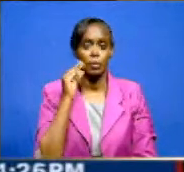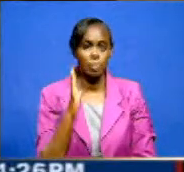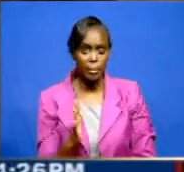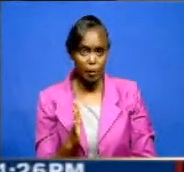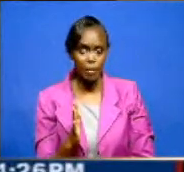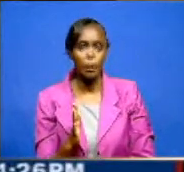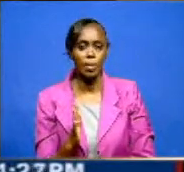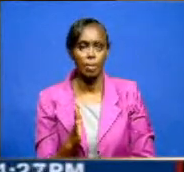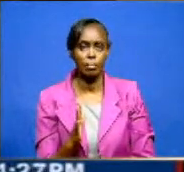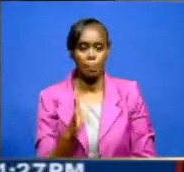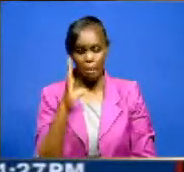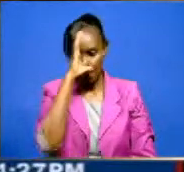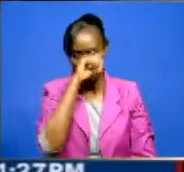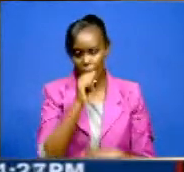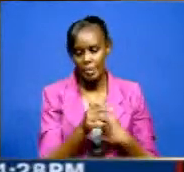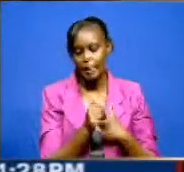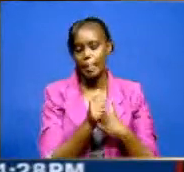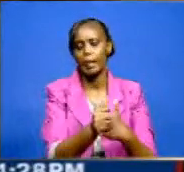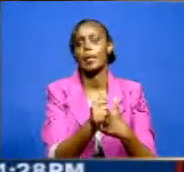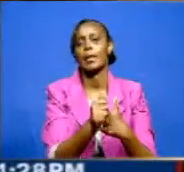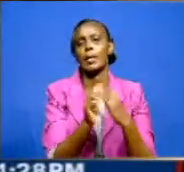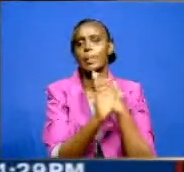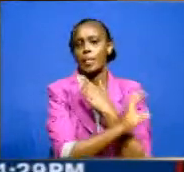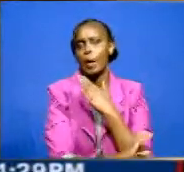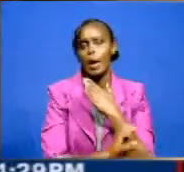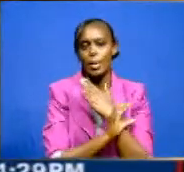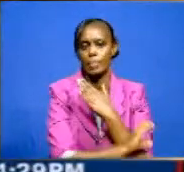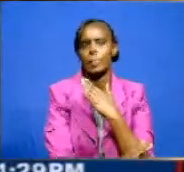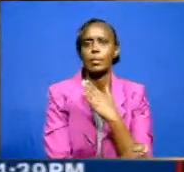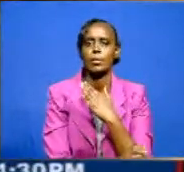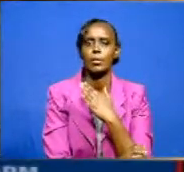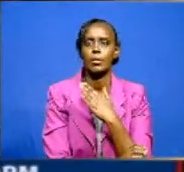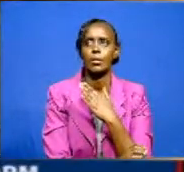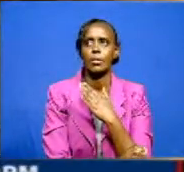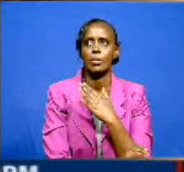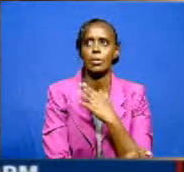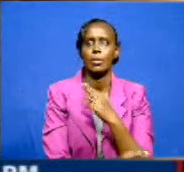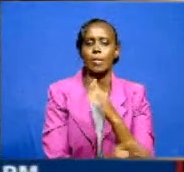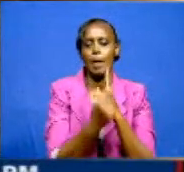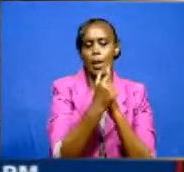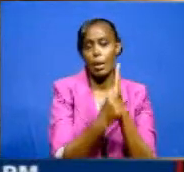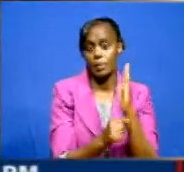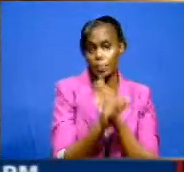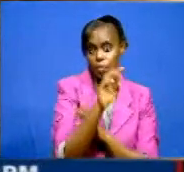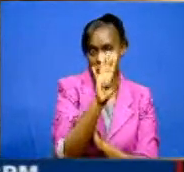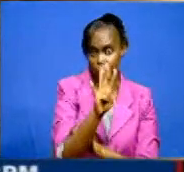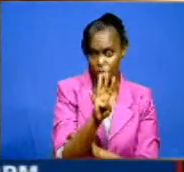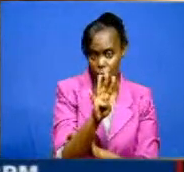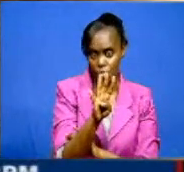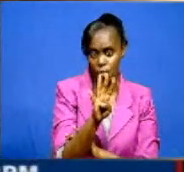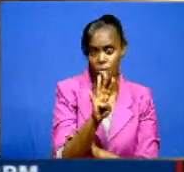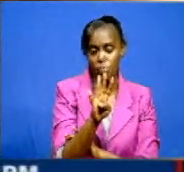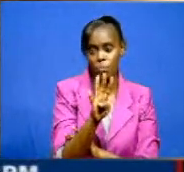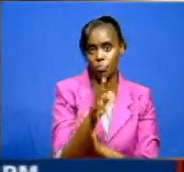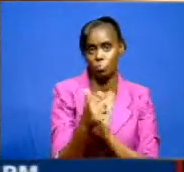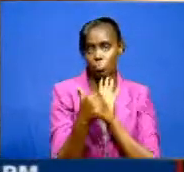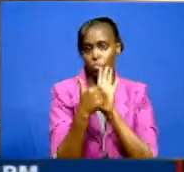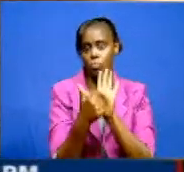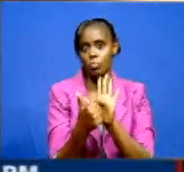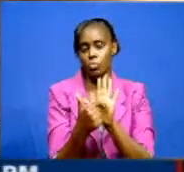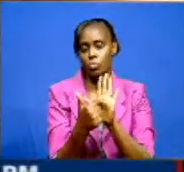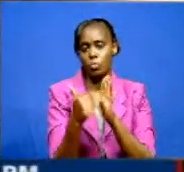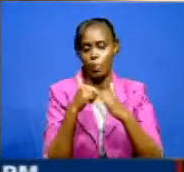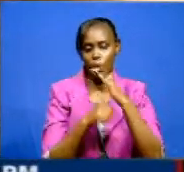is misleading the House and the country. That Article 89, sub-Article 4, has been stained by the